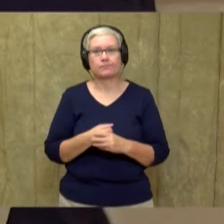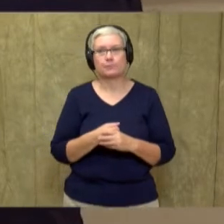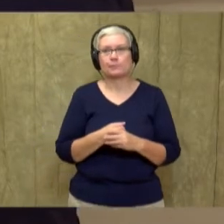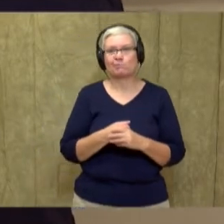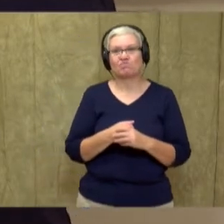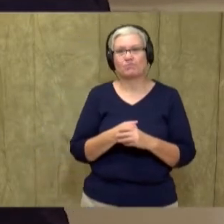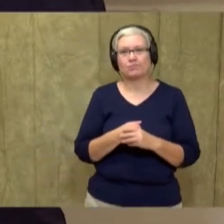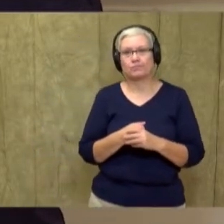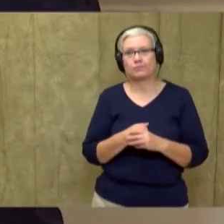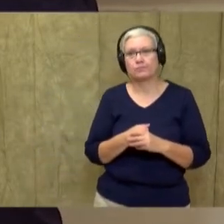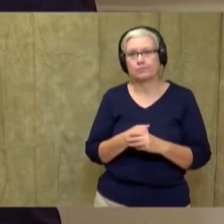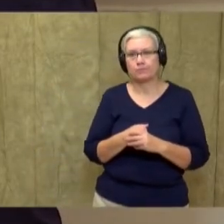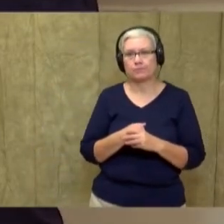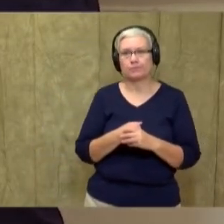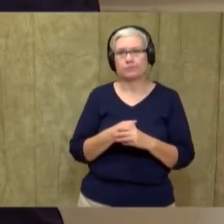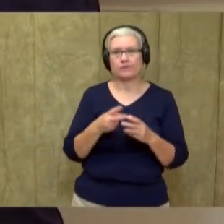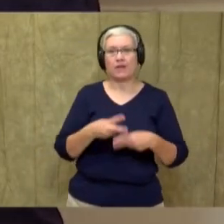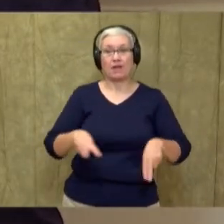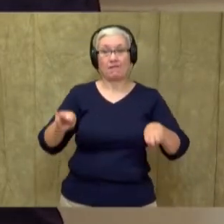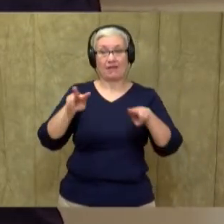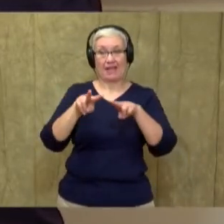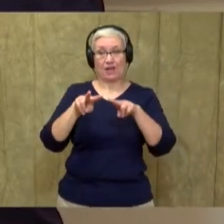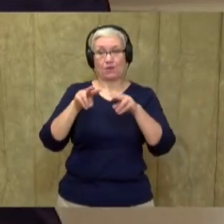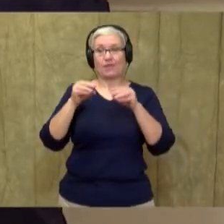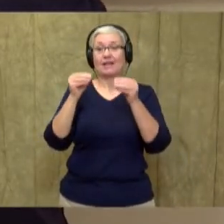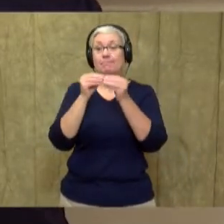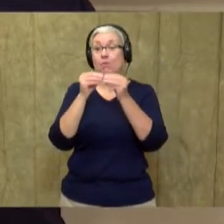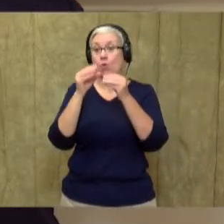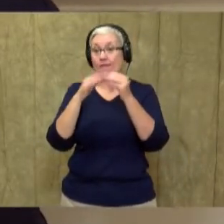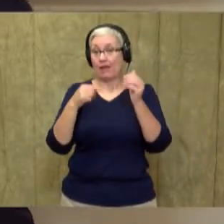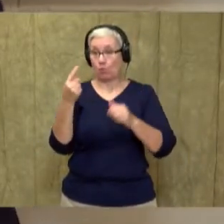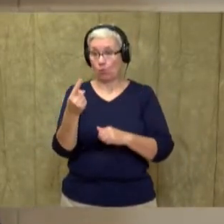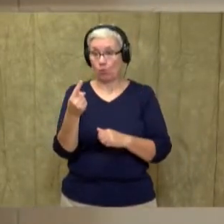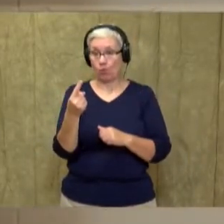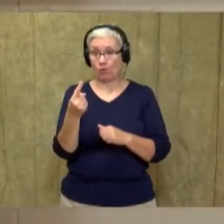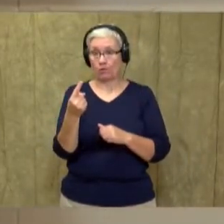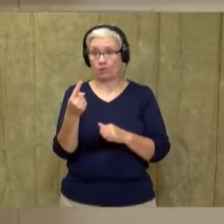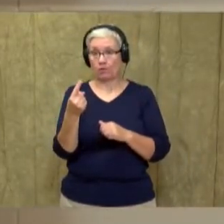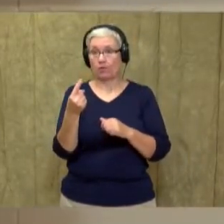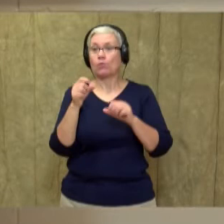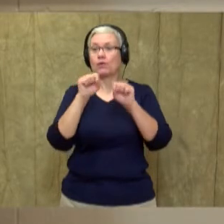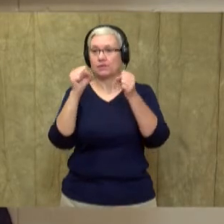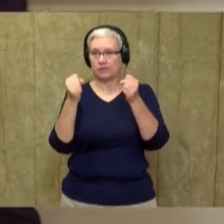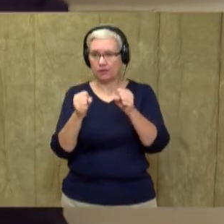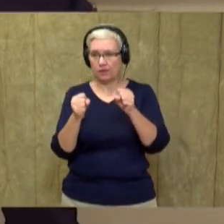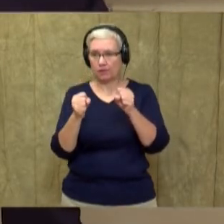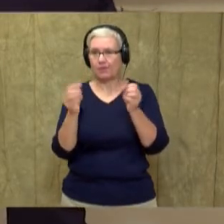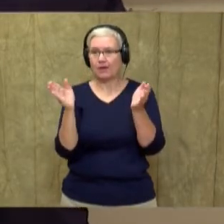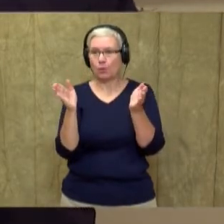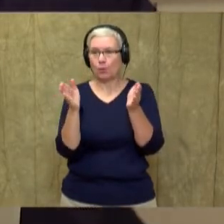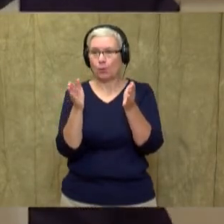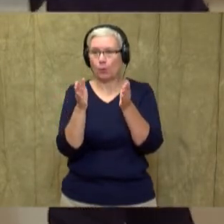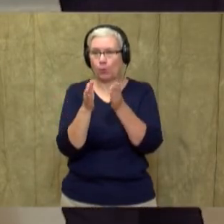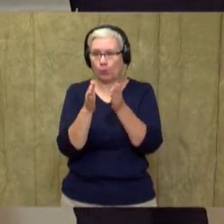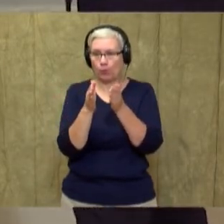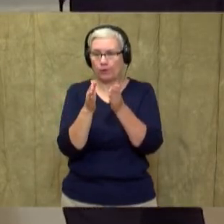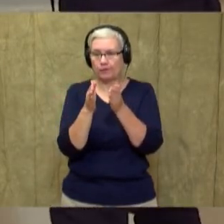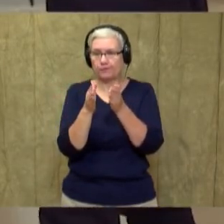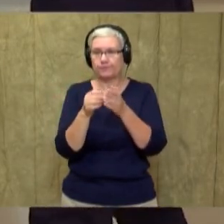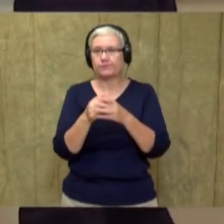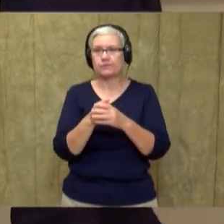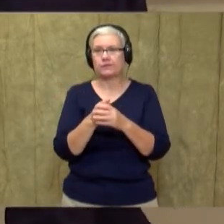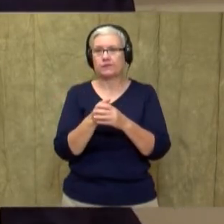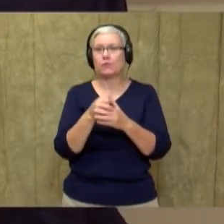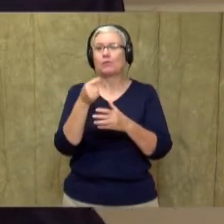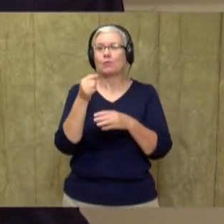got this value that's bigger than 1, 2, we see that the shape of our graph is a lot more narrow. But when I've